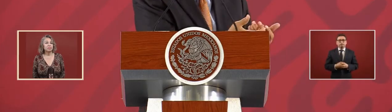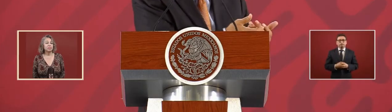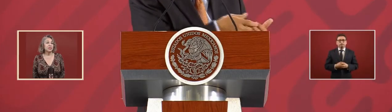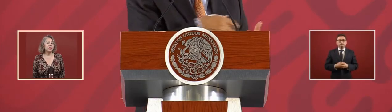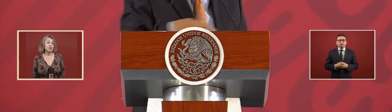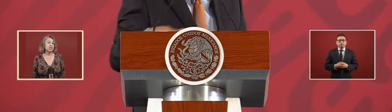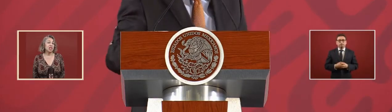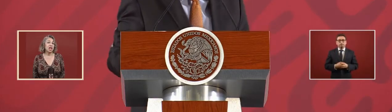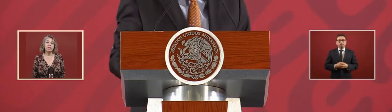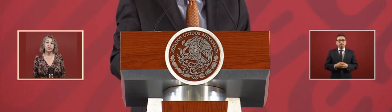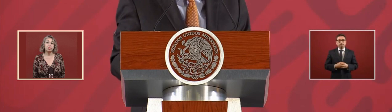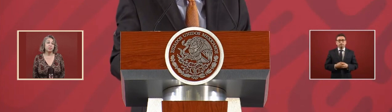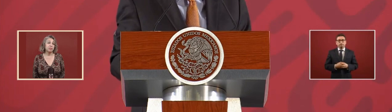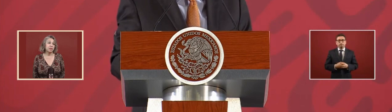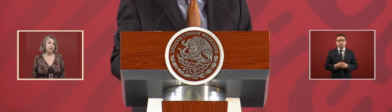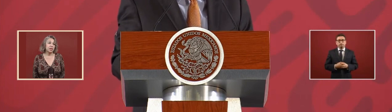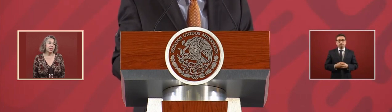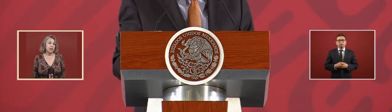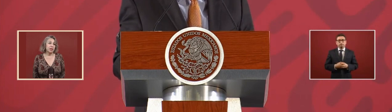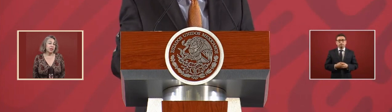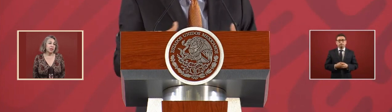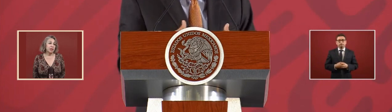hay muchos there's a lot of them